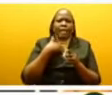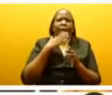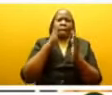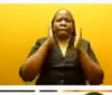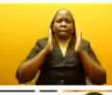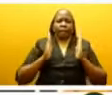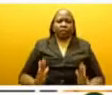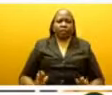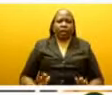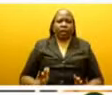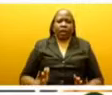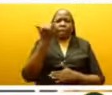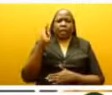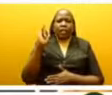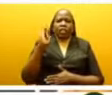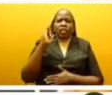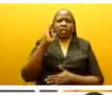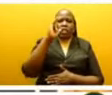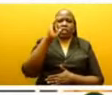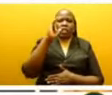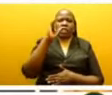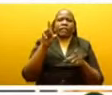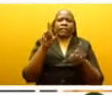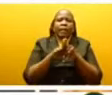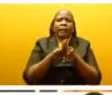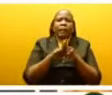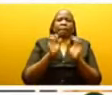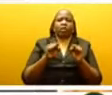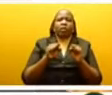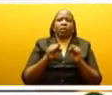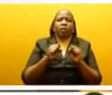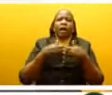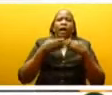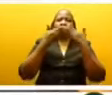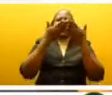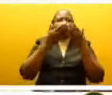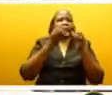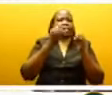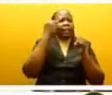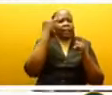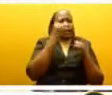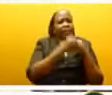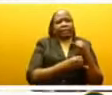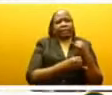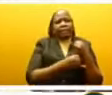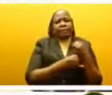Jokindong, and I will deal with that question at the very end. Mr.